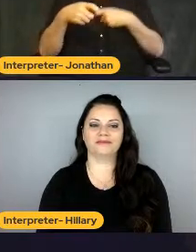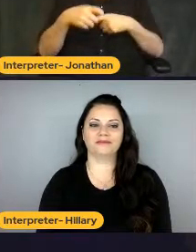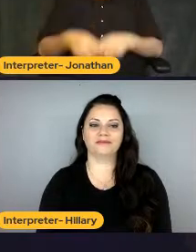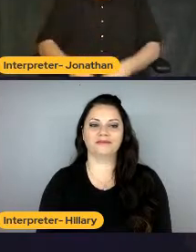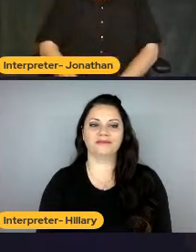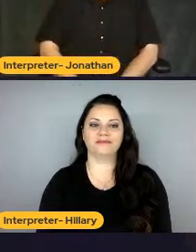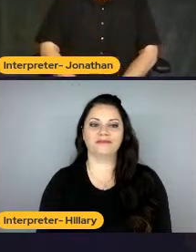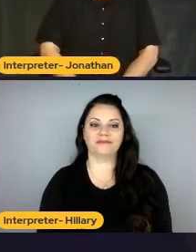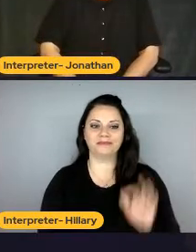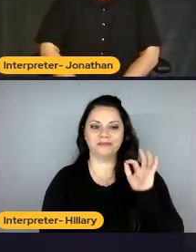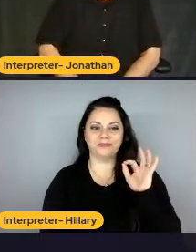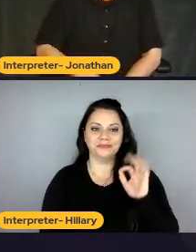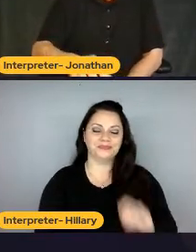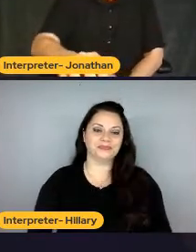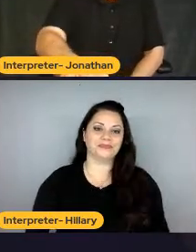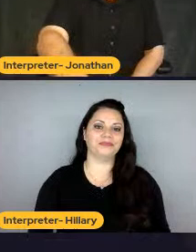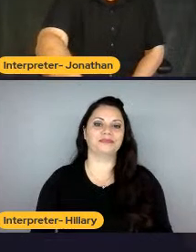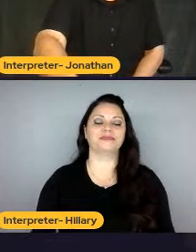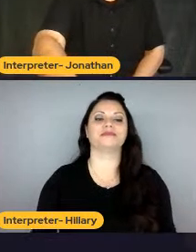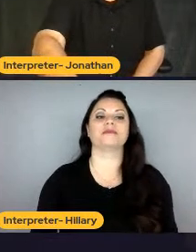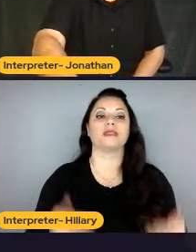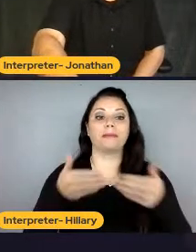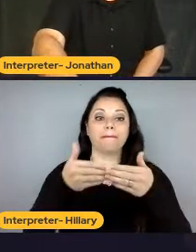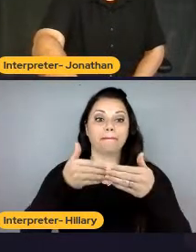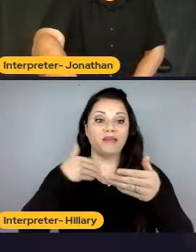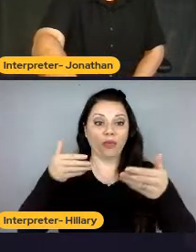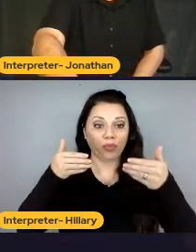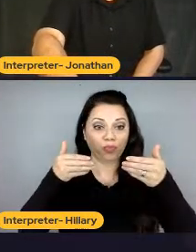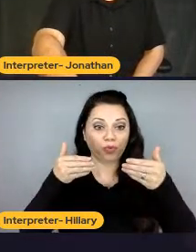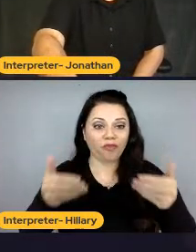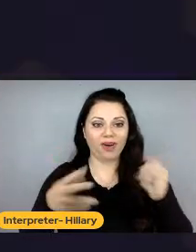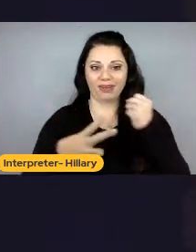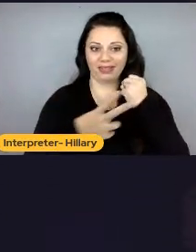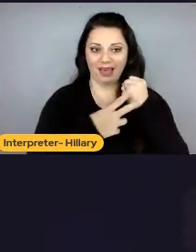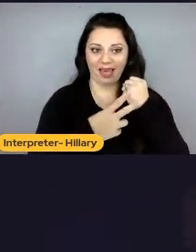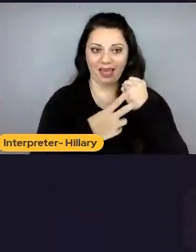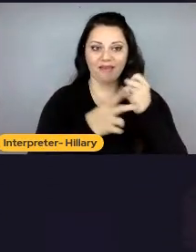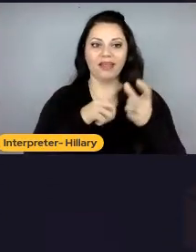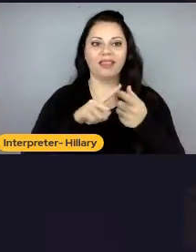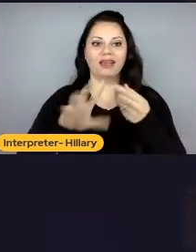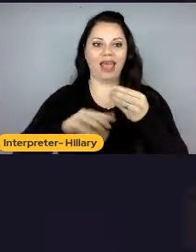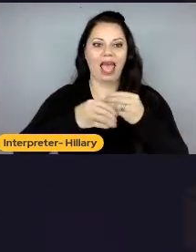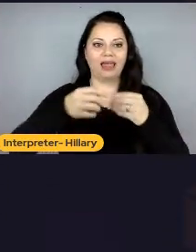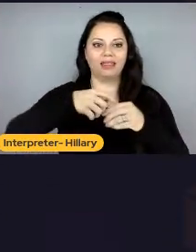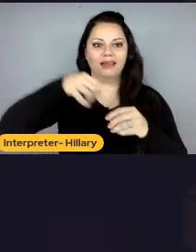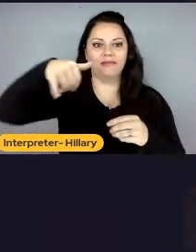Save that before we move on. And let's add our Lambda directory.